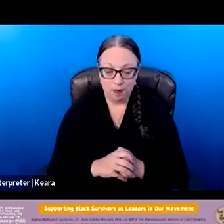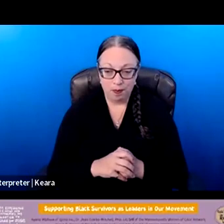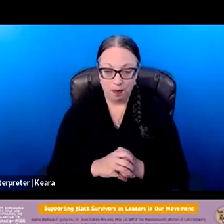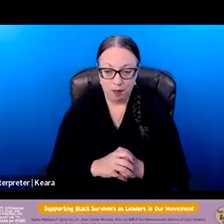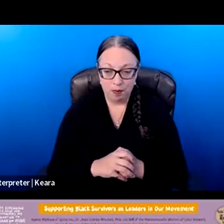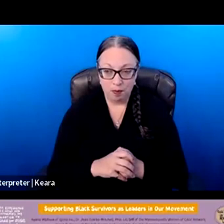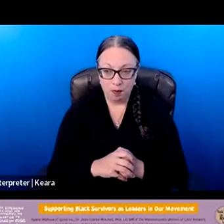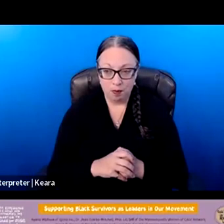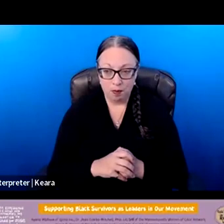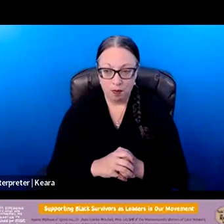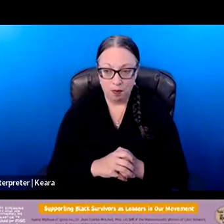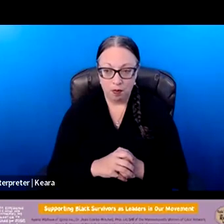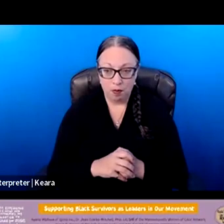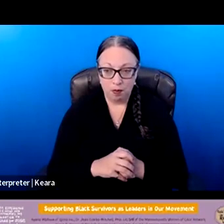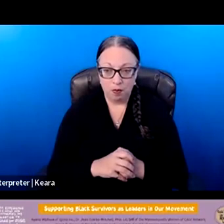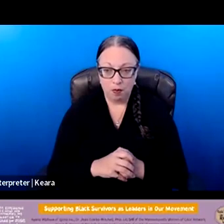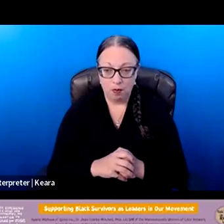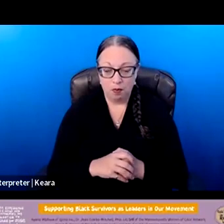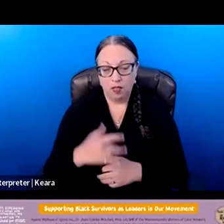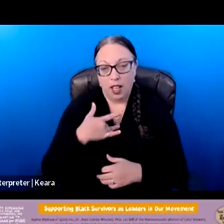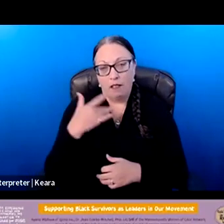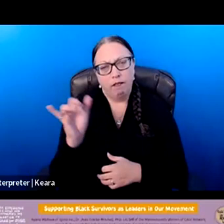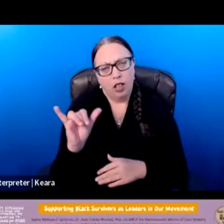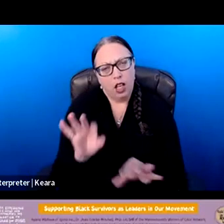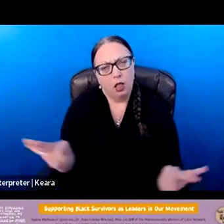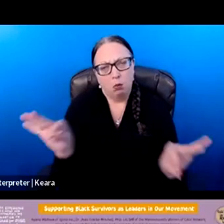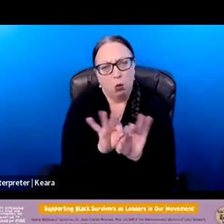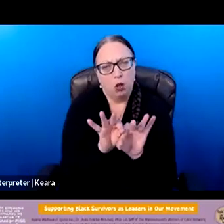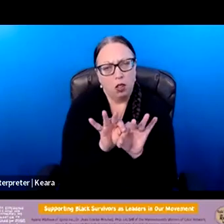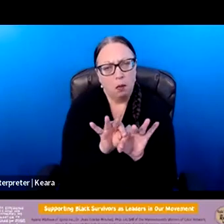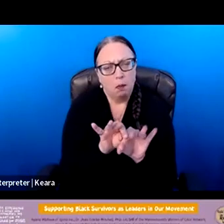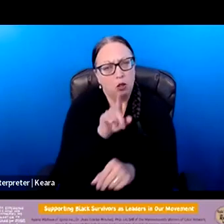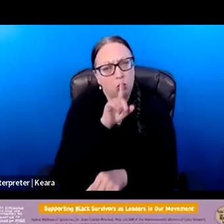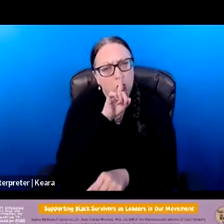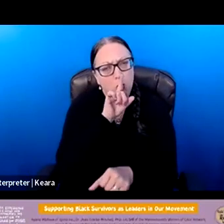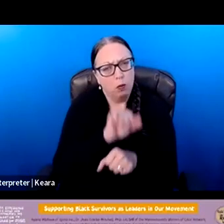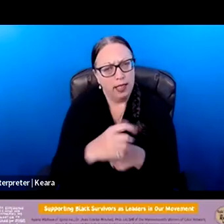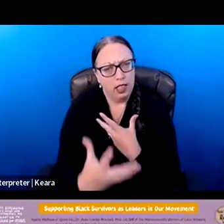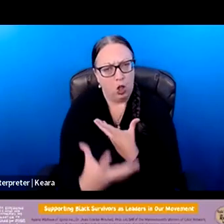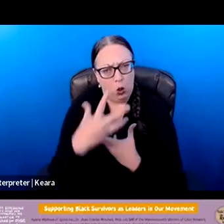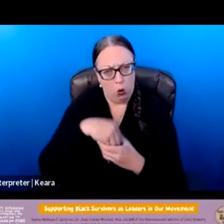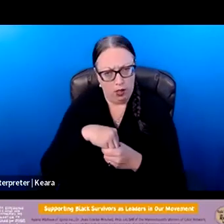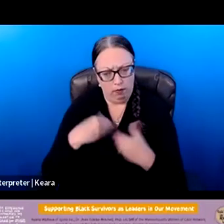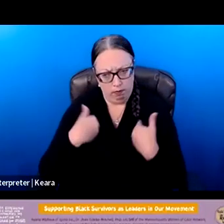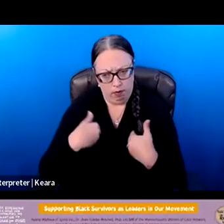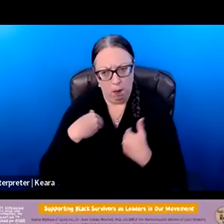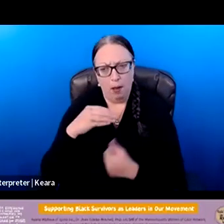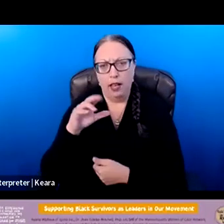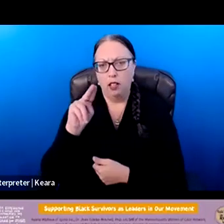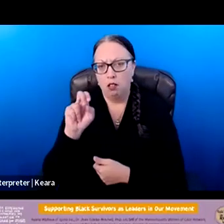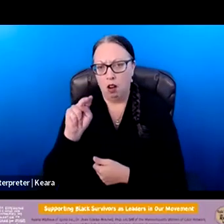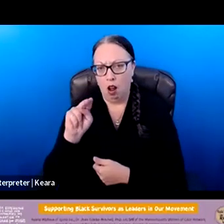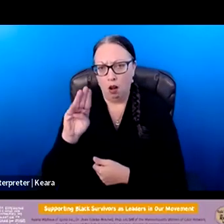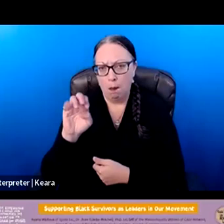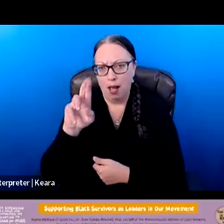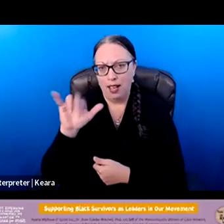Go ahead. Okay, I think that is important for us to be truly inclusive. I identify as a non-binary femme, and what I've